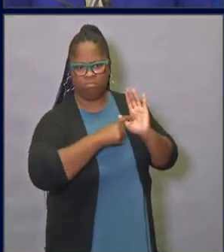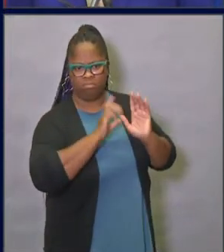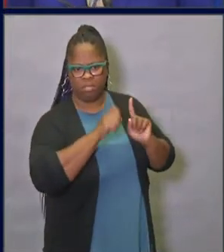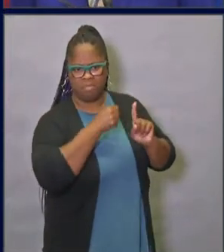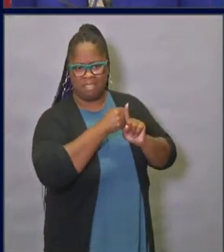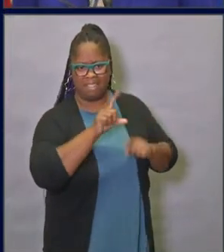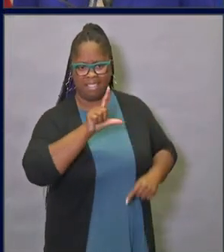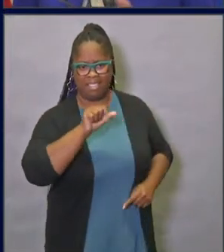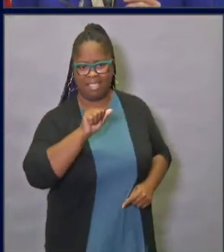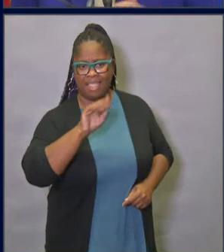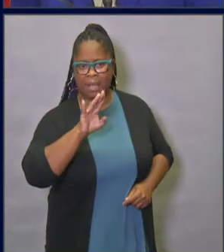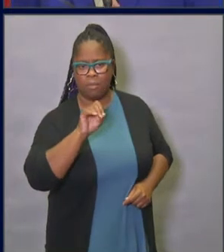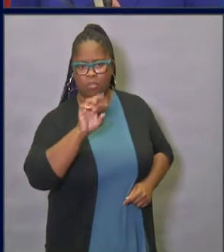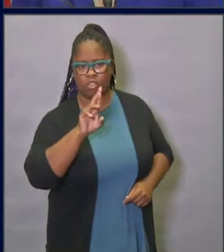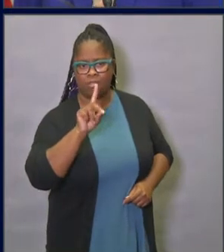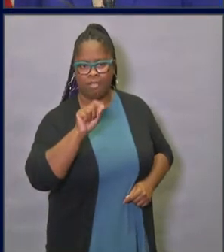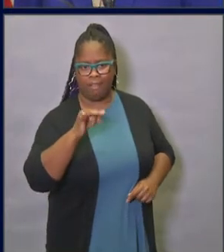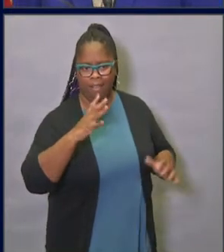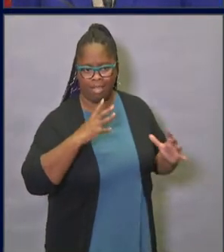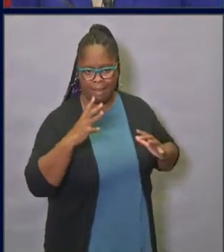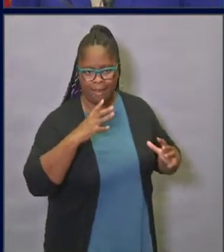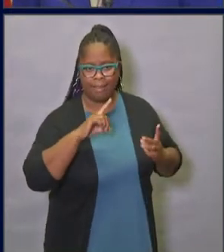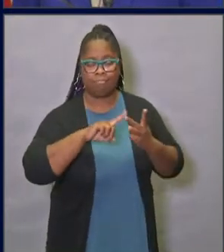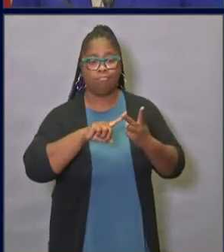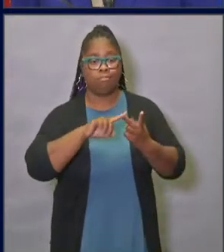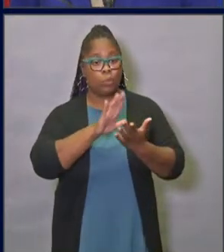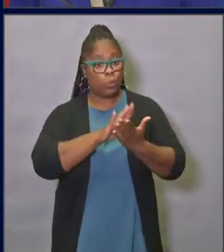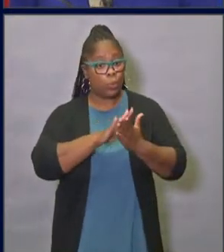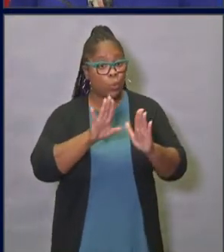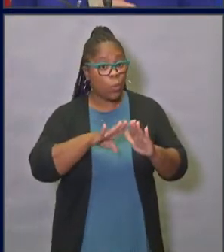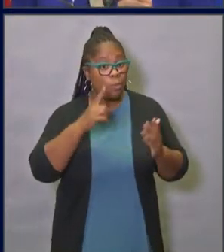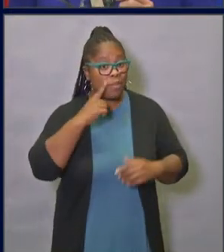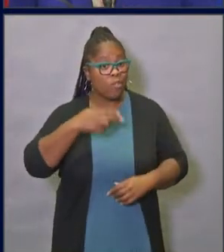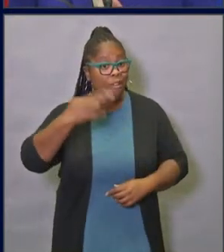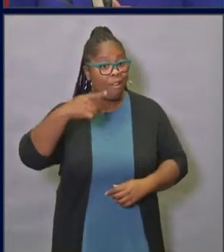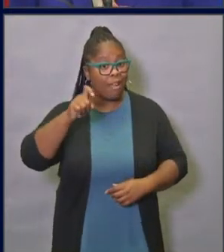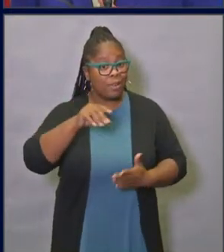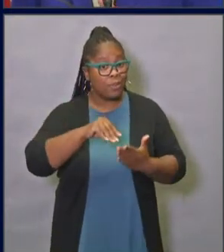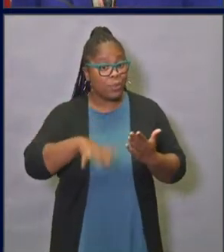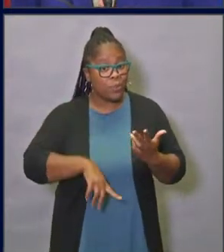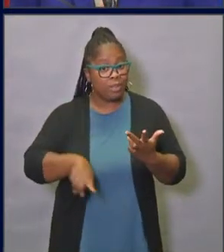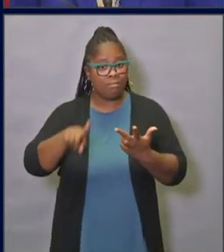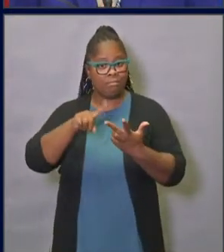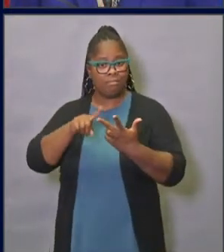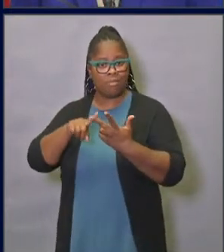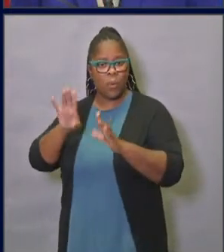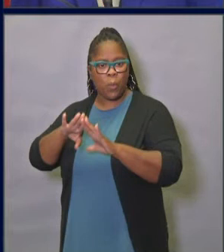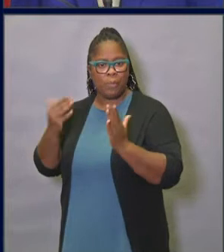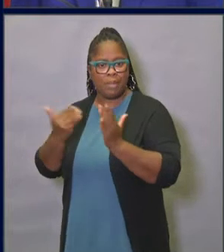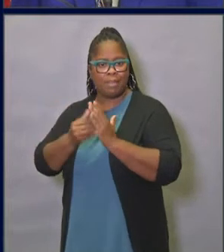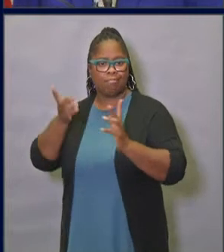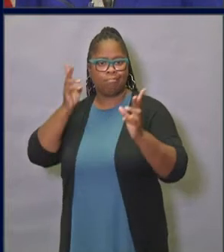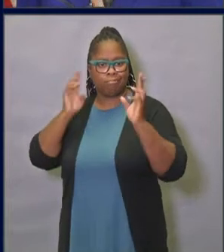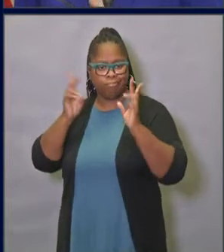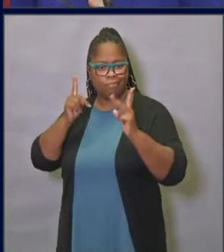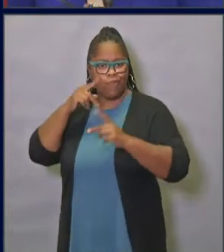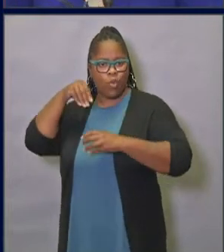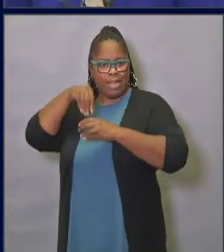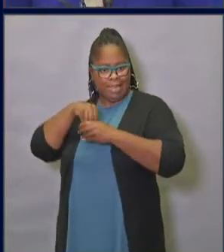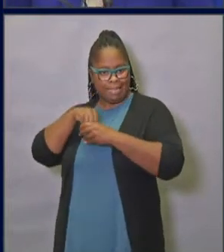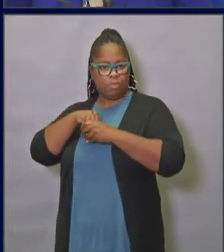the Labor Day holiday, the reopening of schools for high-needs students, and the reopening of hair salons for